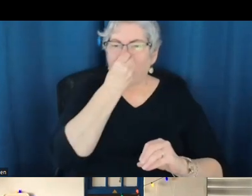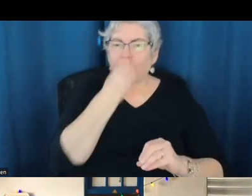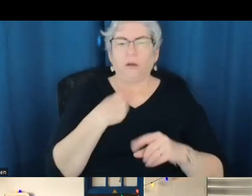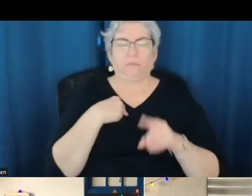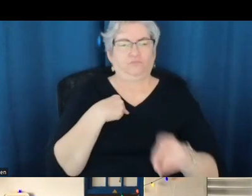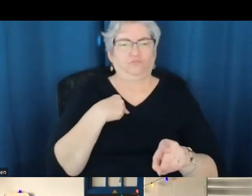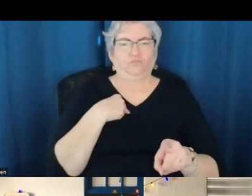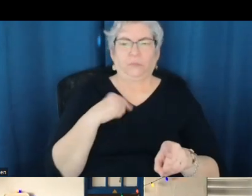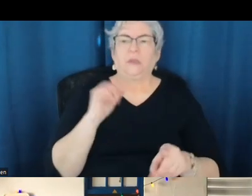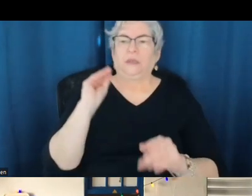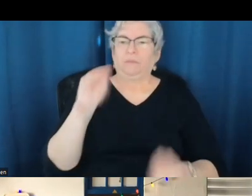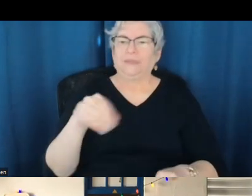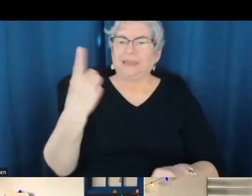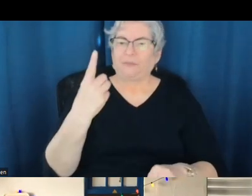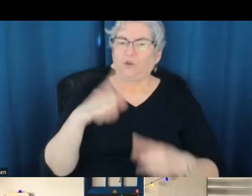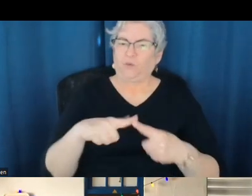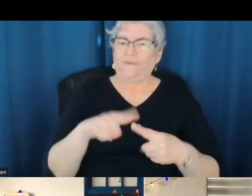gap.